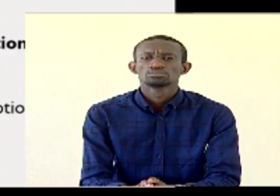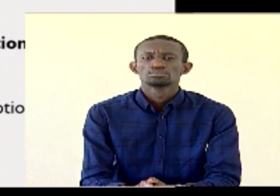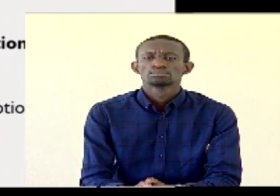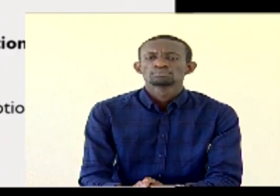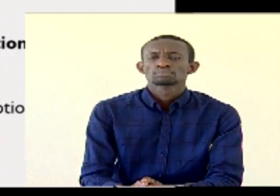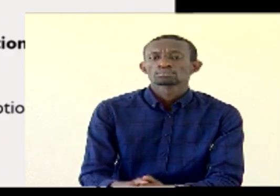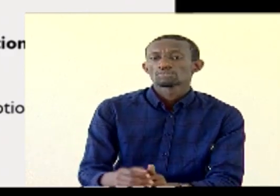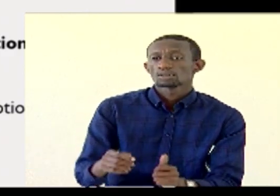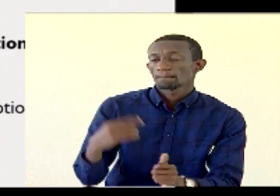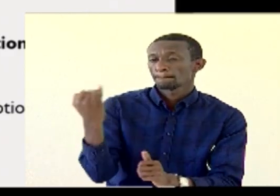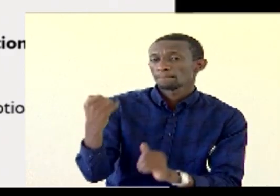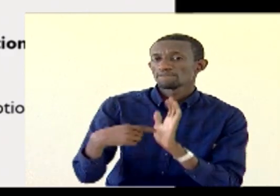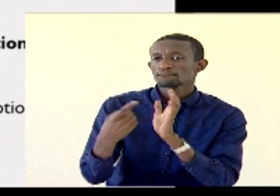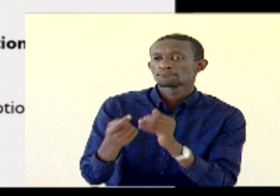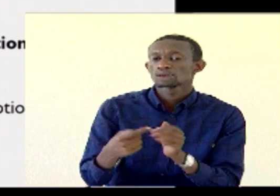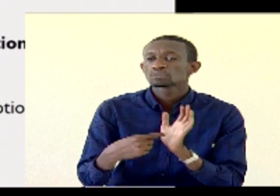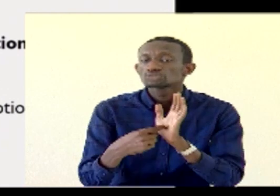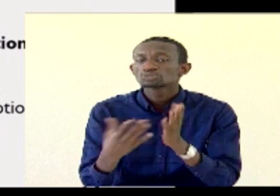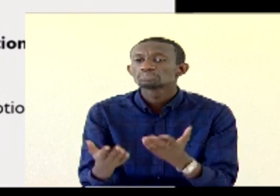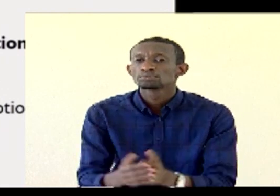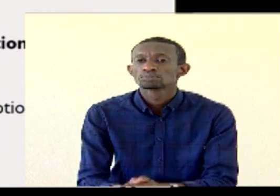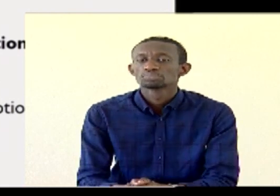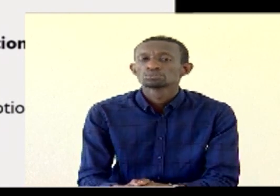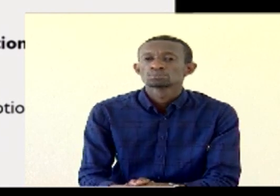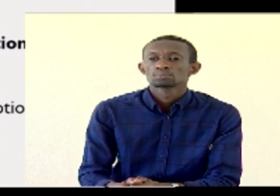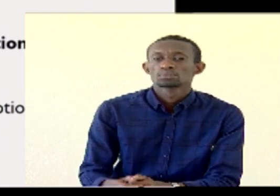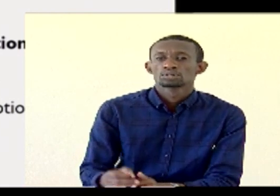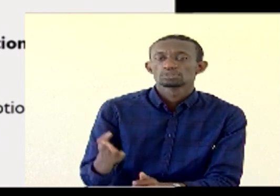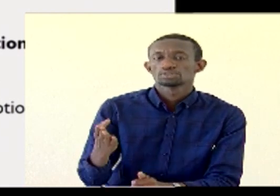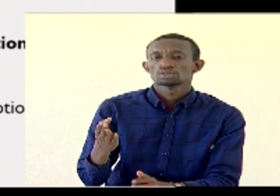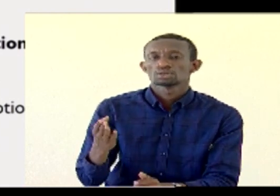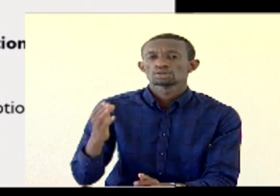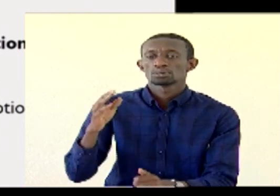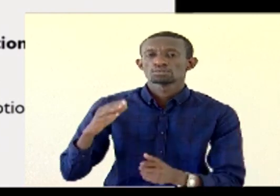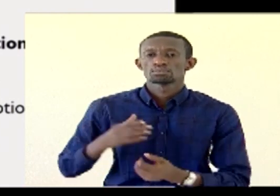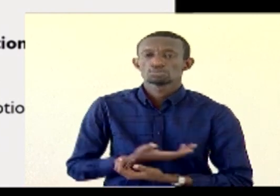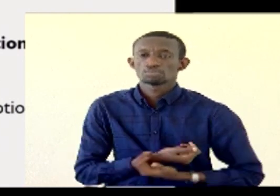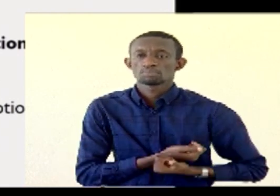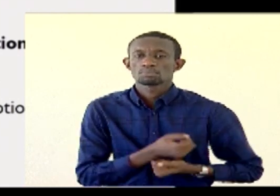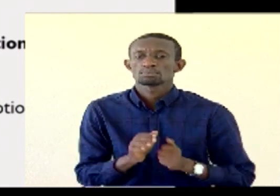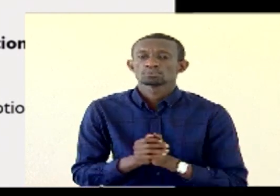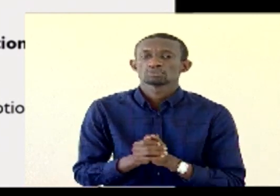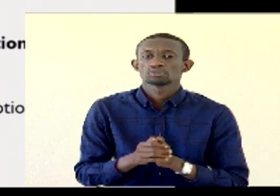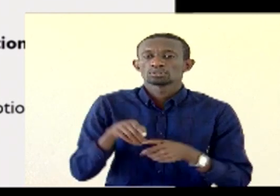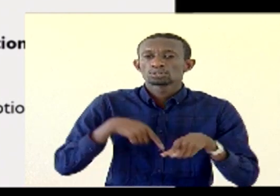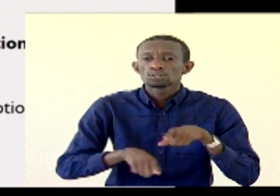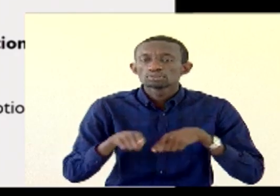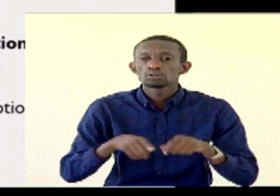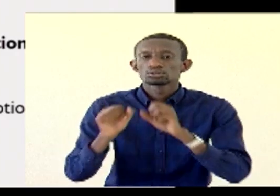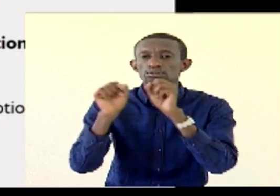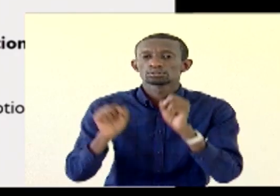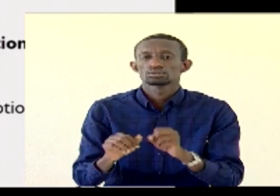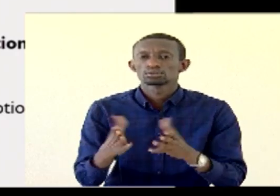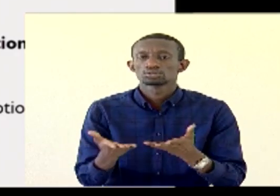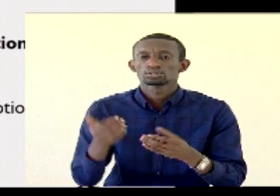shows the mammalian urinary system. On it, you indicate the renal artery, the urethra, as well